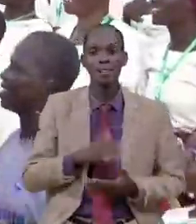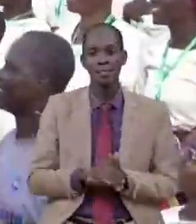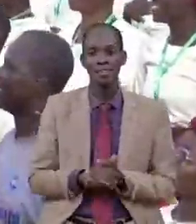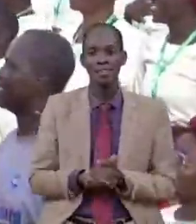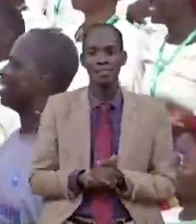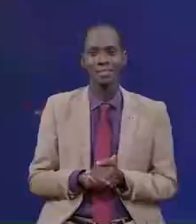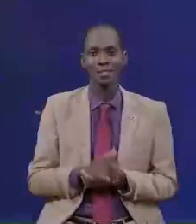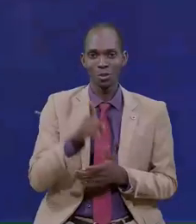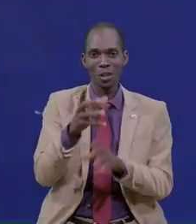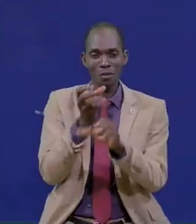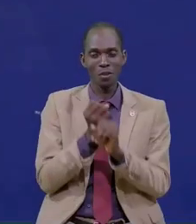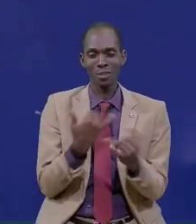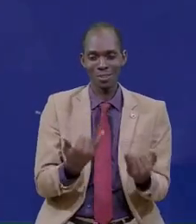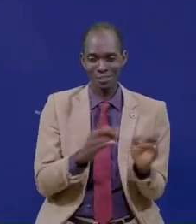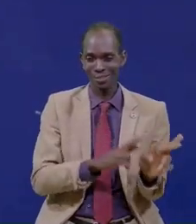You got it already.